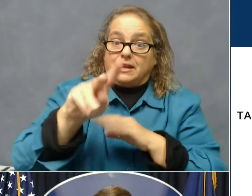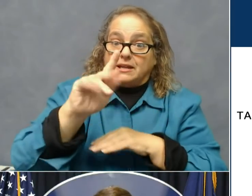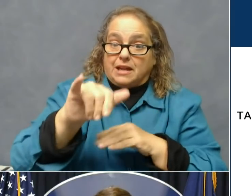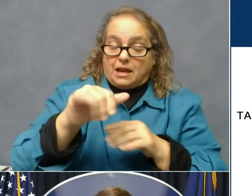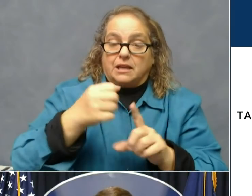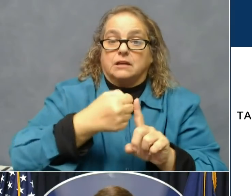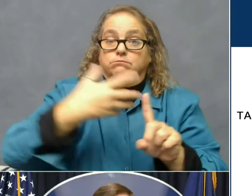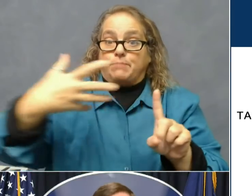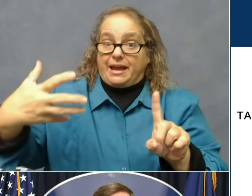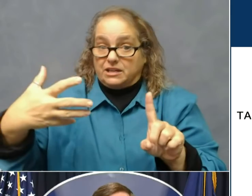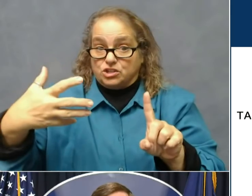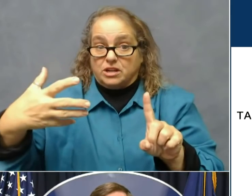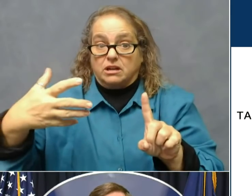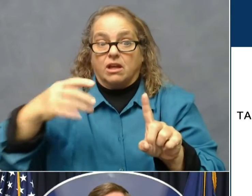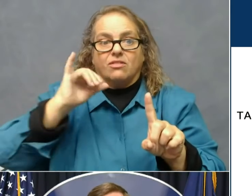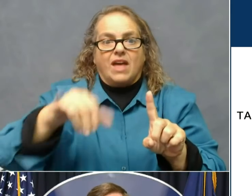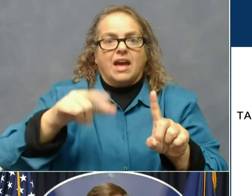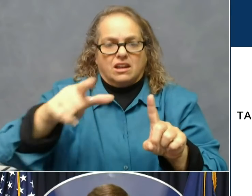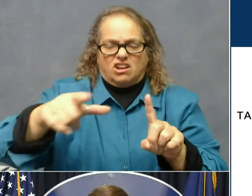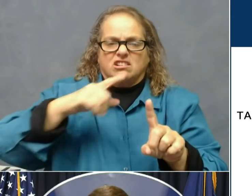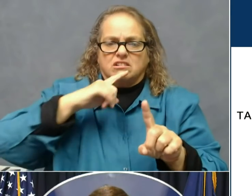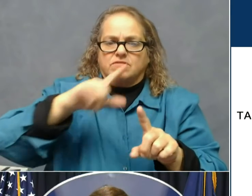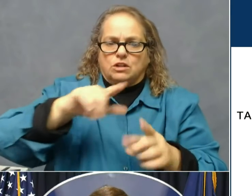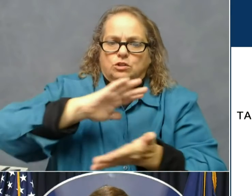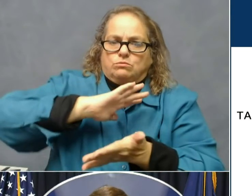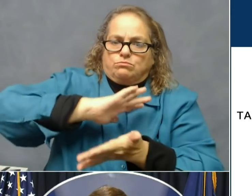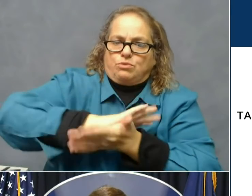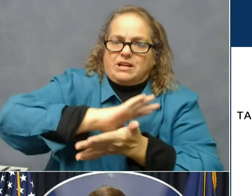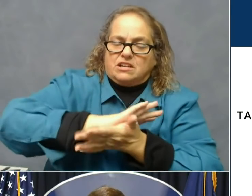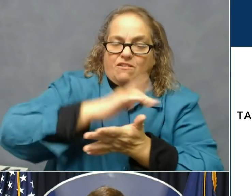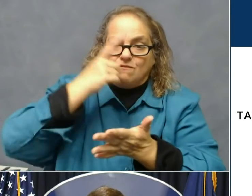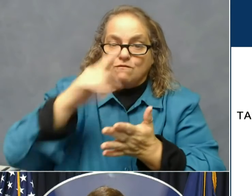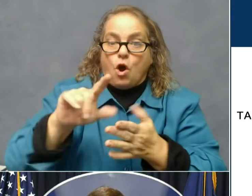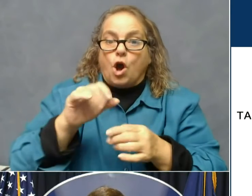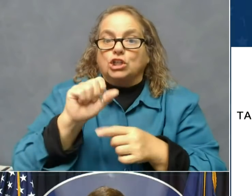Winchester and Clark County on the growth of a great company.